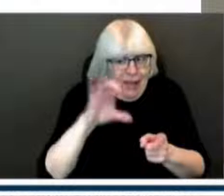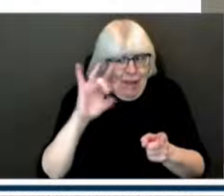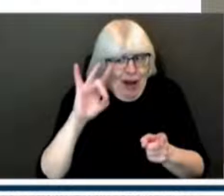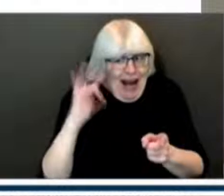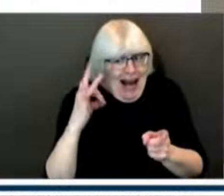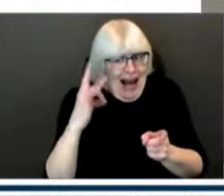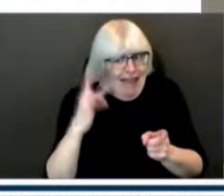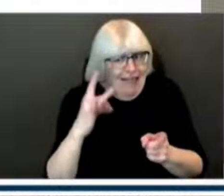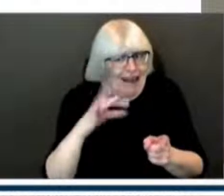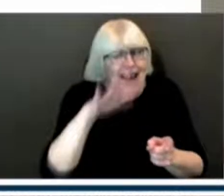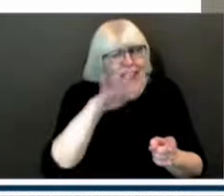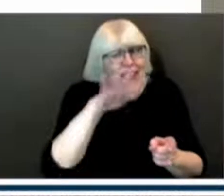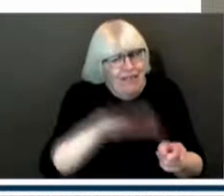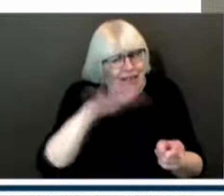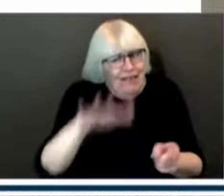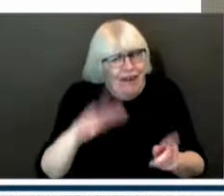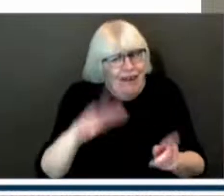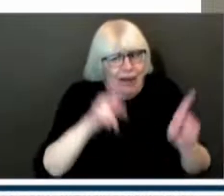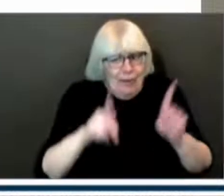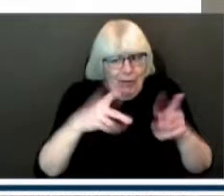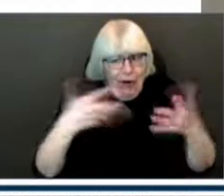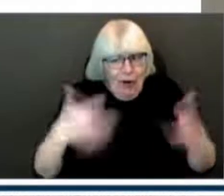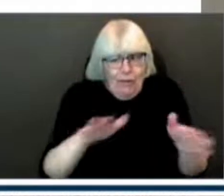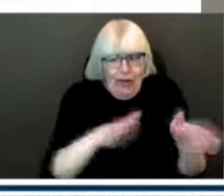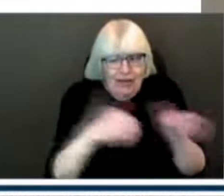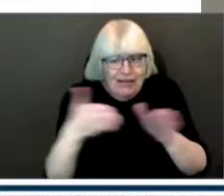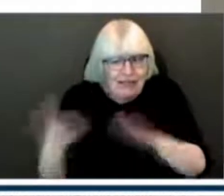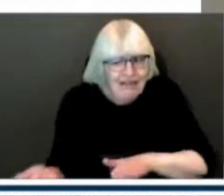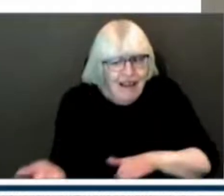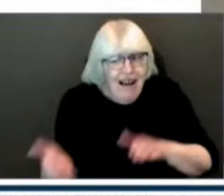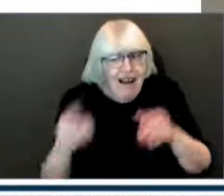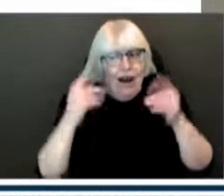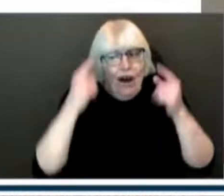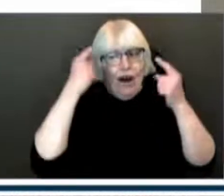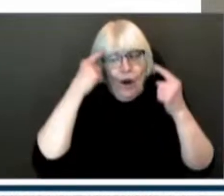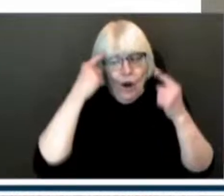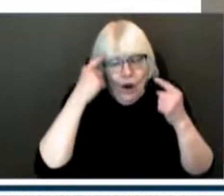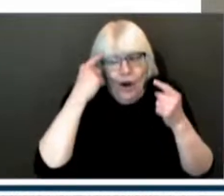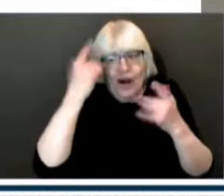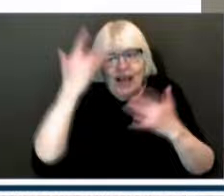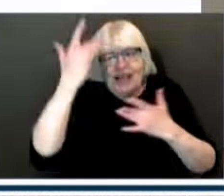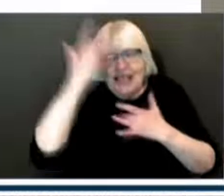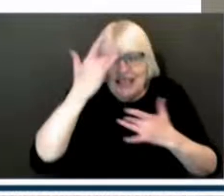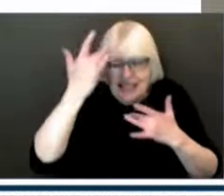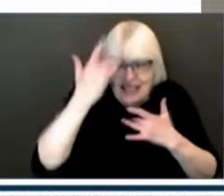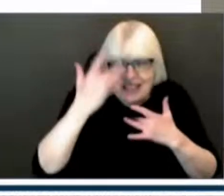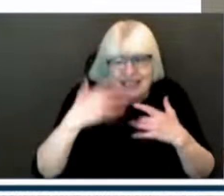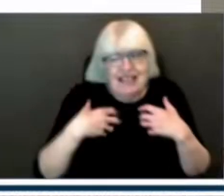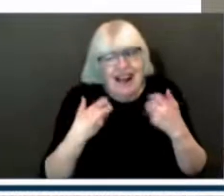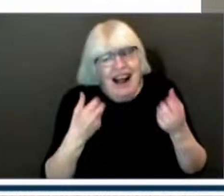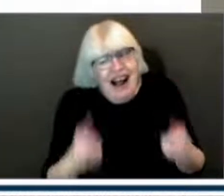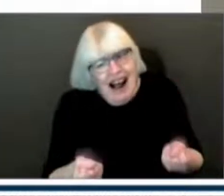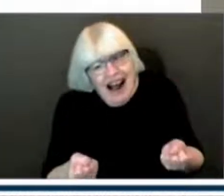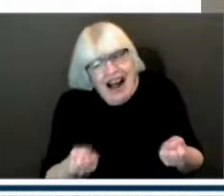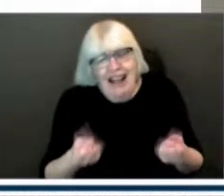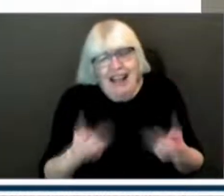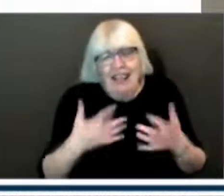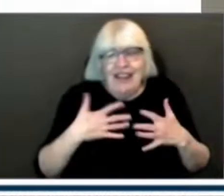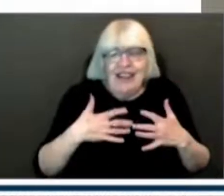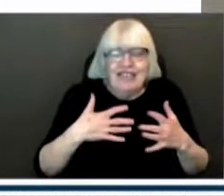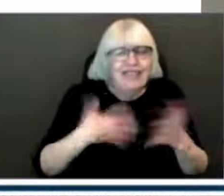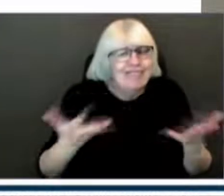and the physical and mental health of countless others has been impacted. But it's time to change our perspective and our